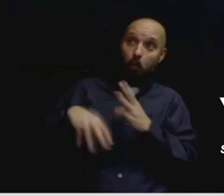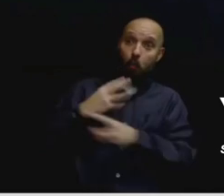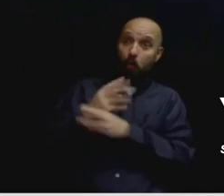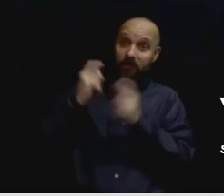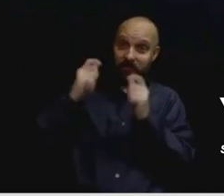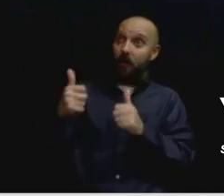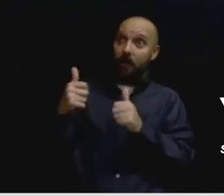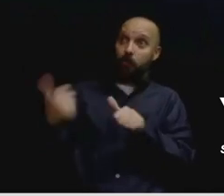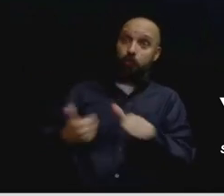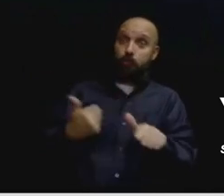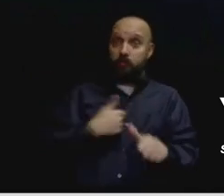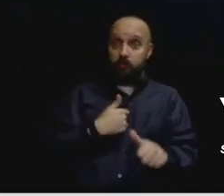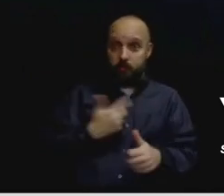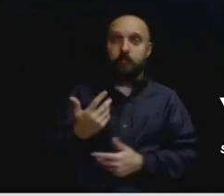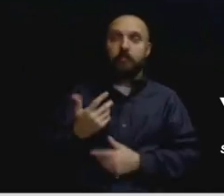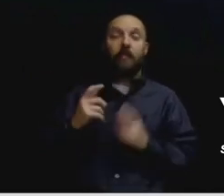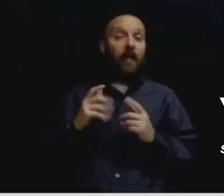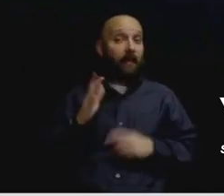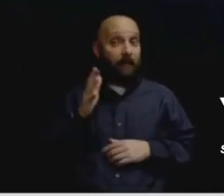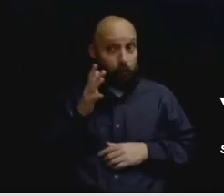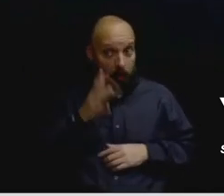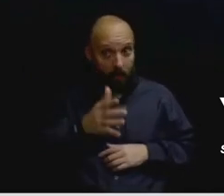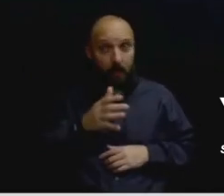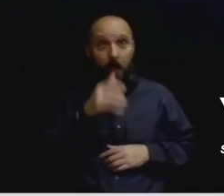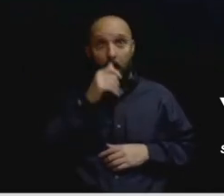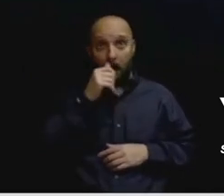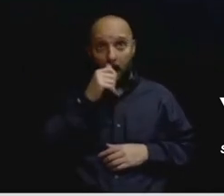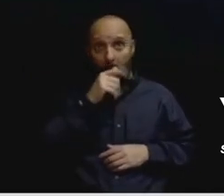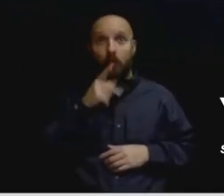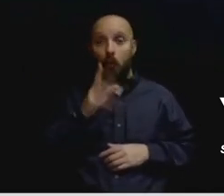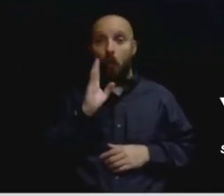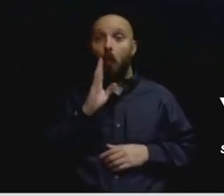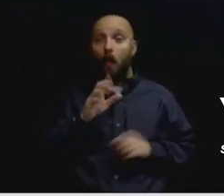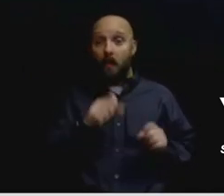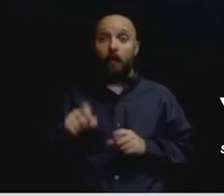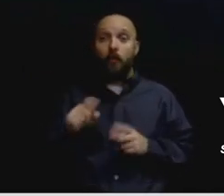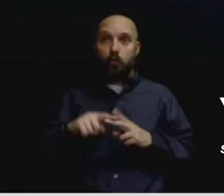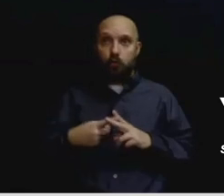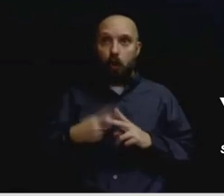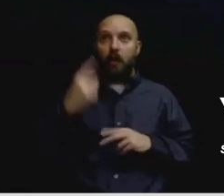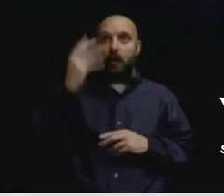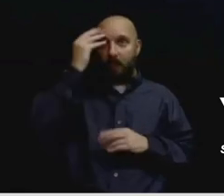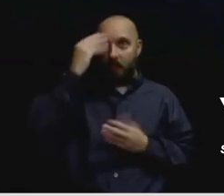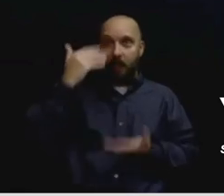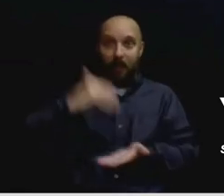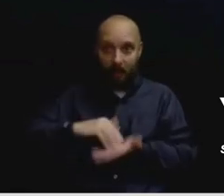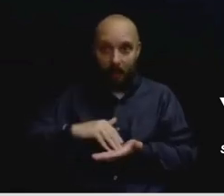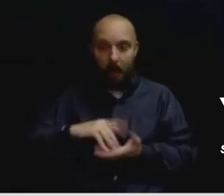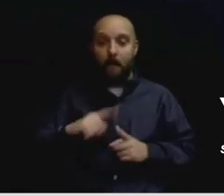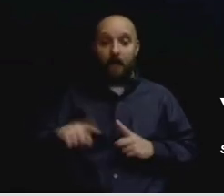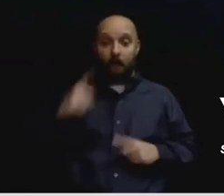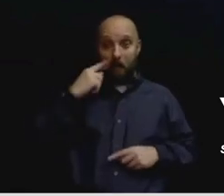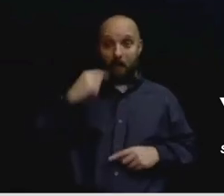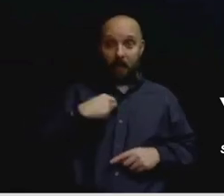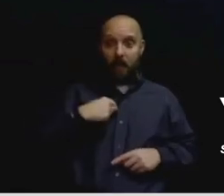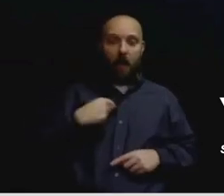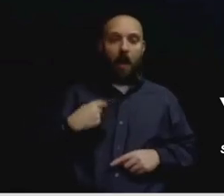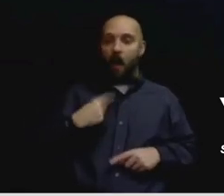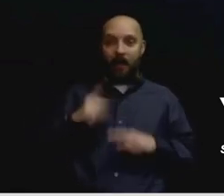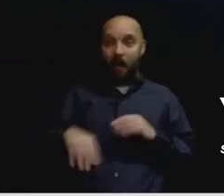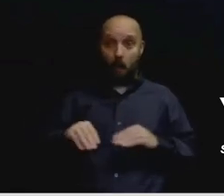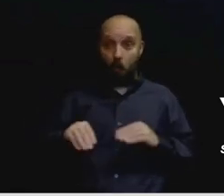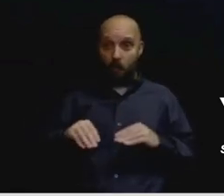you. Eventually, you will be able to start to think again. But for me, I can't move.